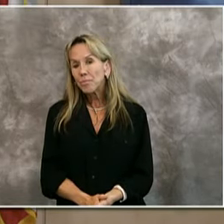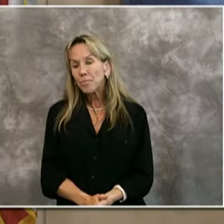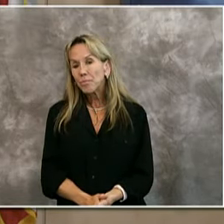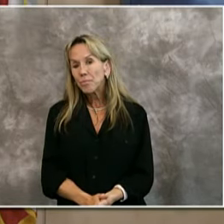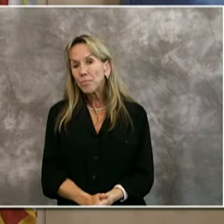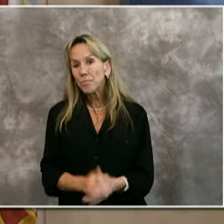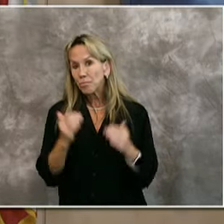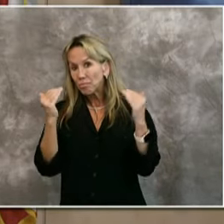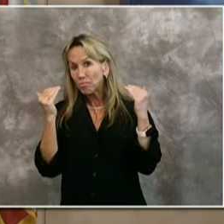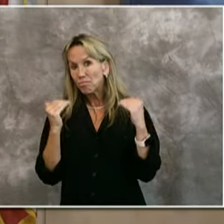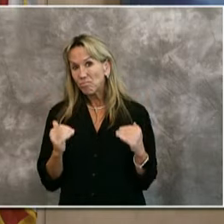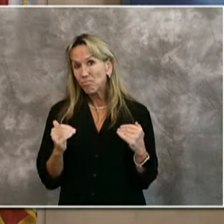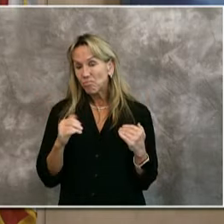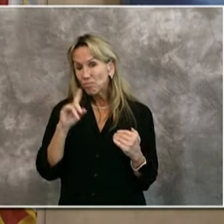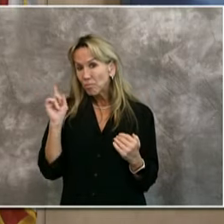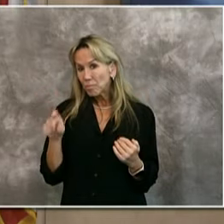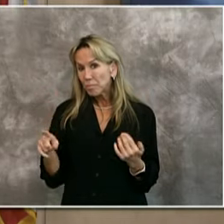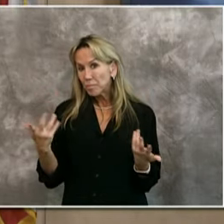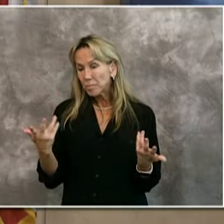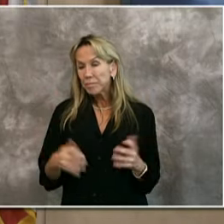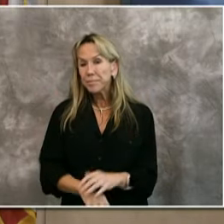Okay, we'll go to the next text question.